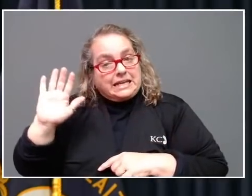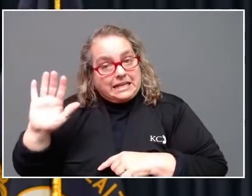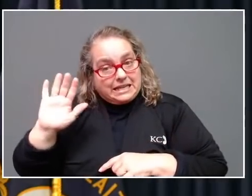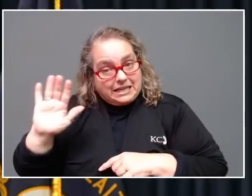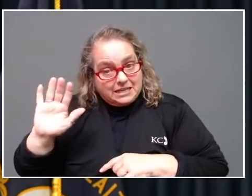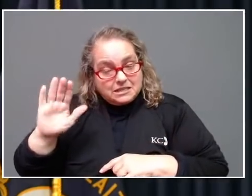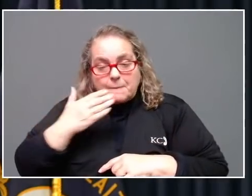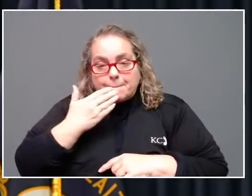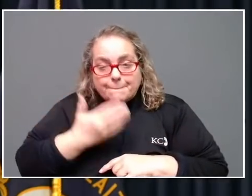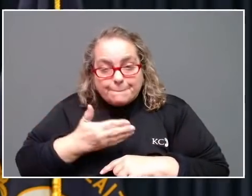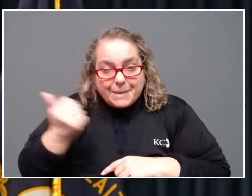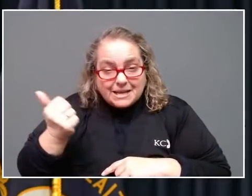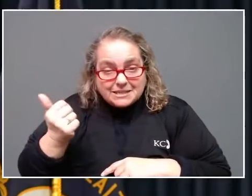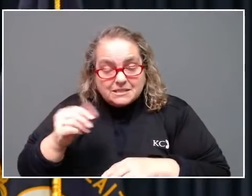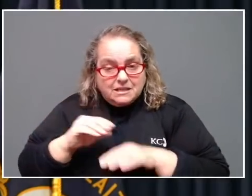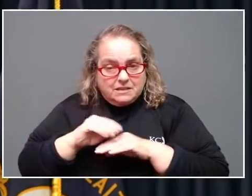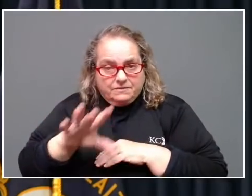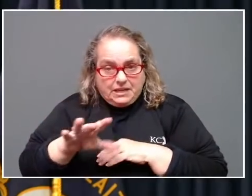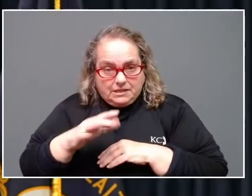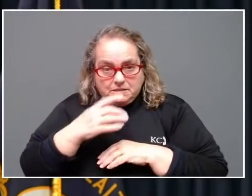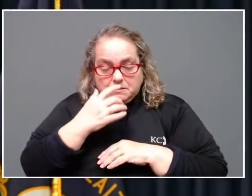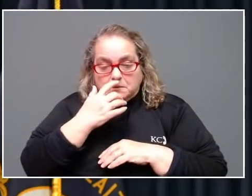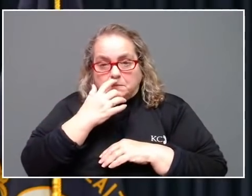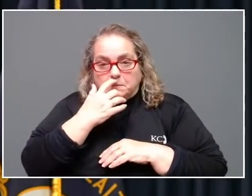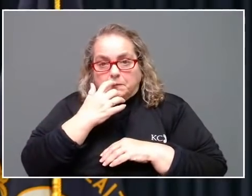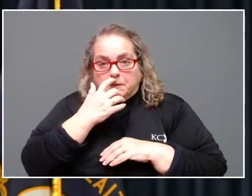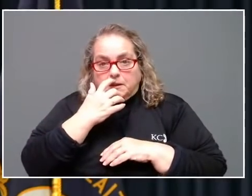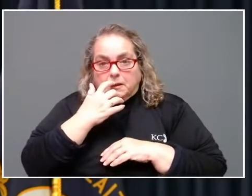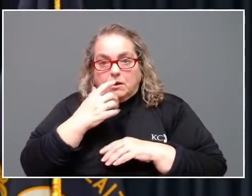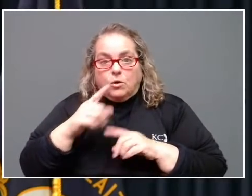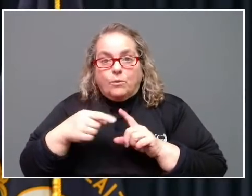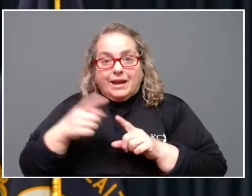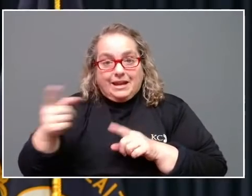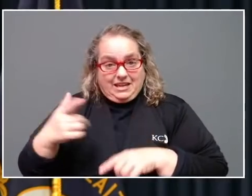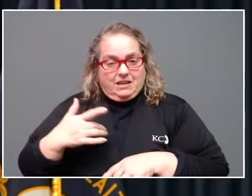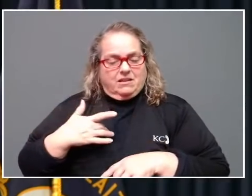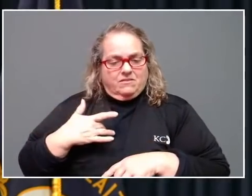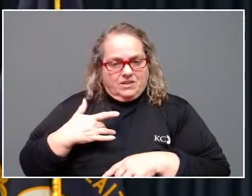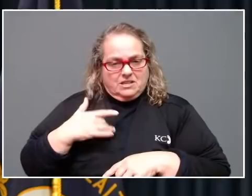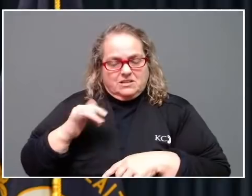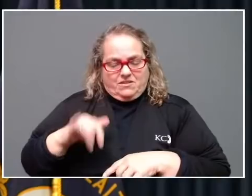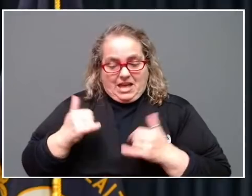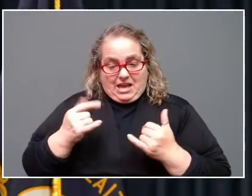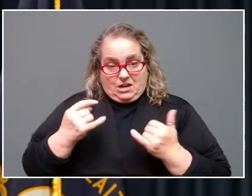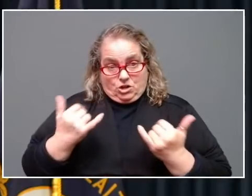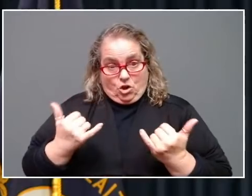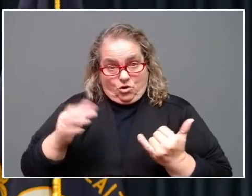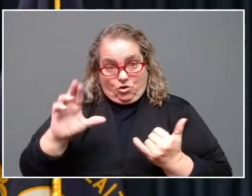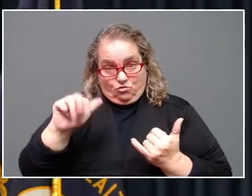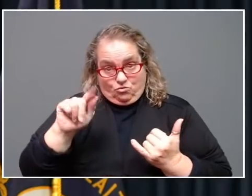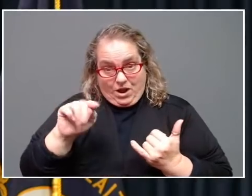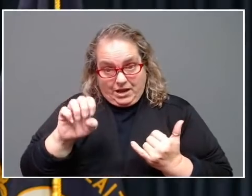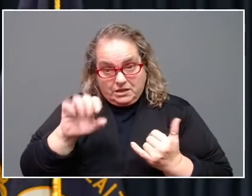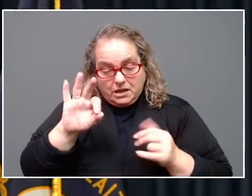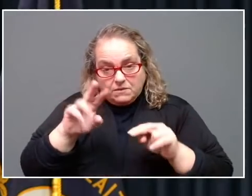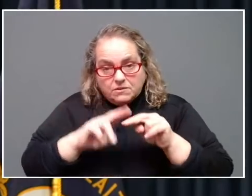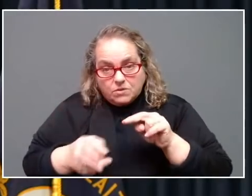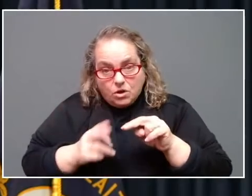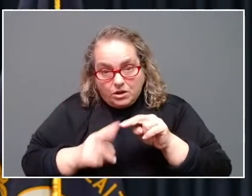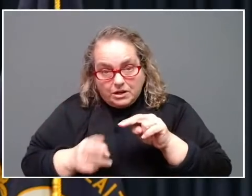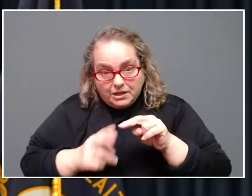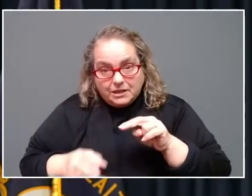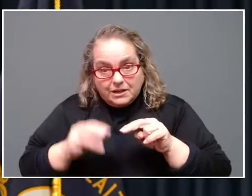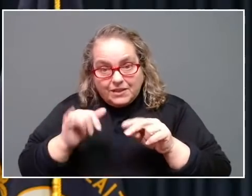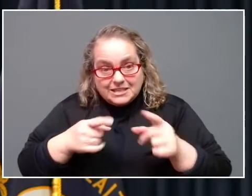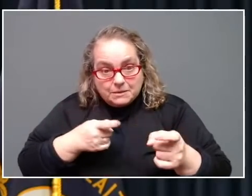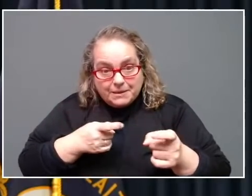best advice on when he believes that at the current rate, which is falling, the speed of it